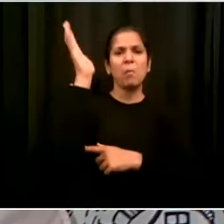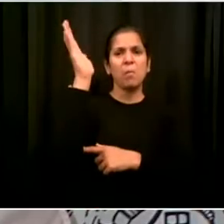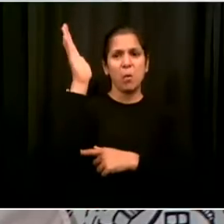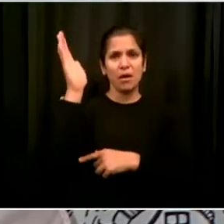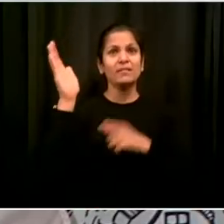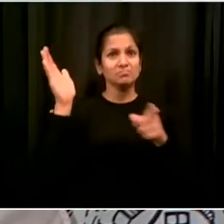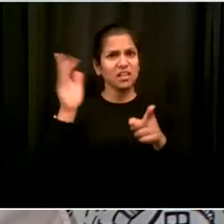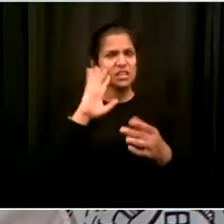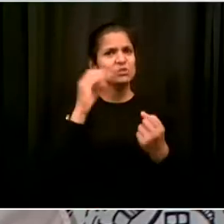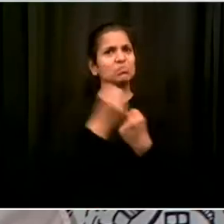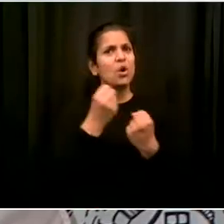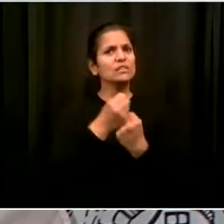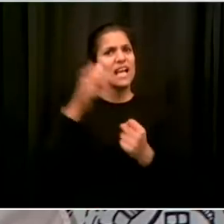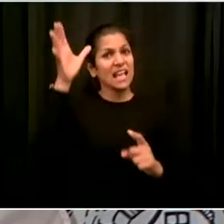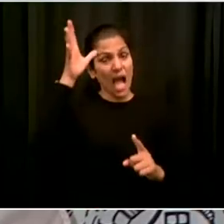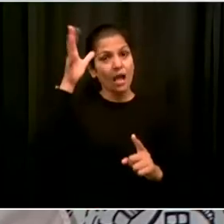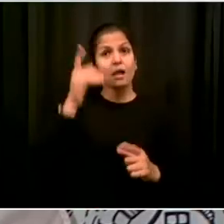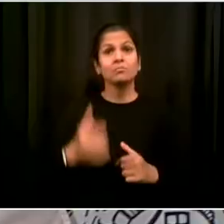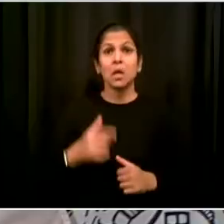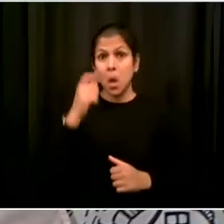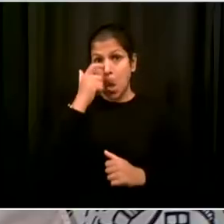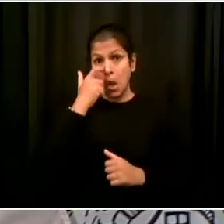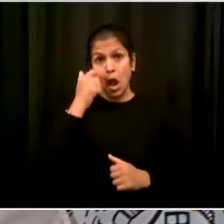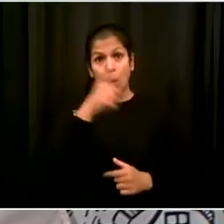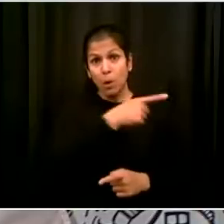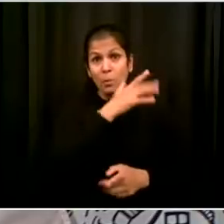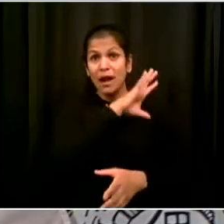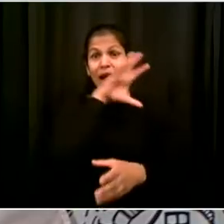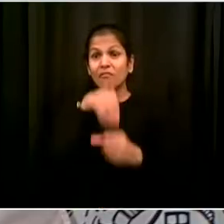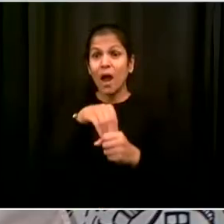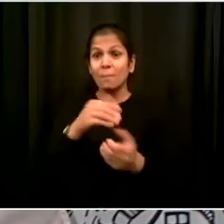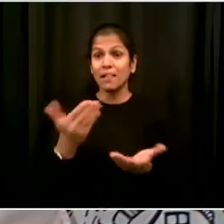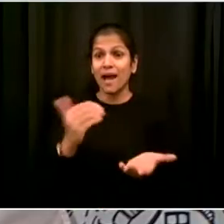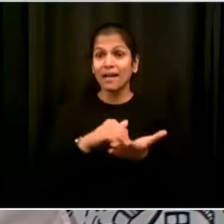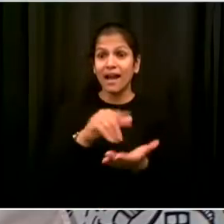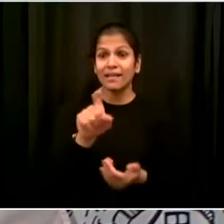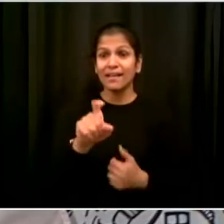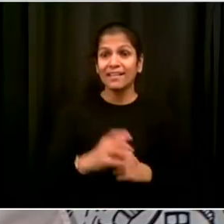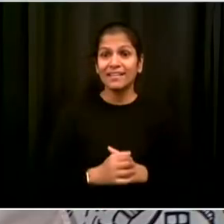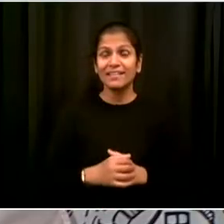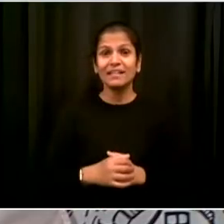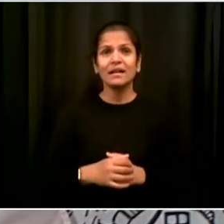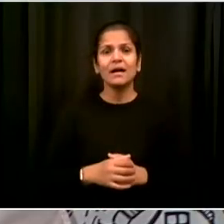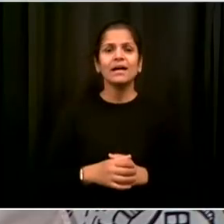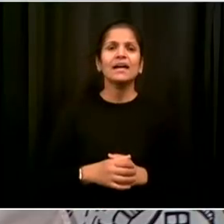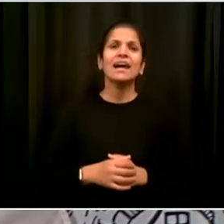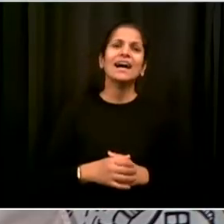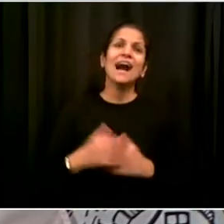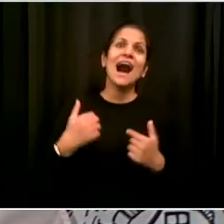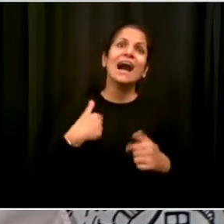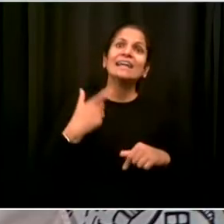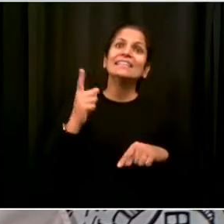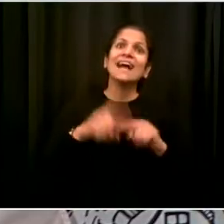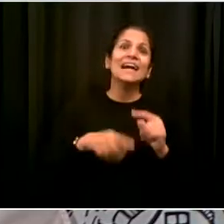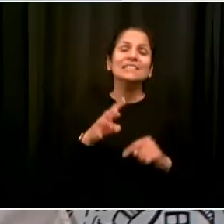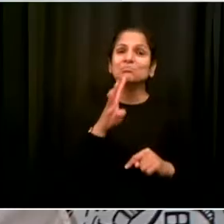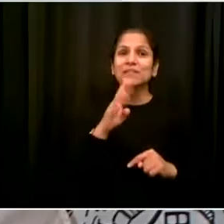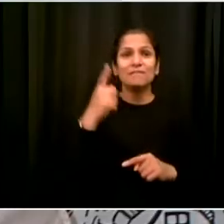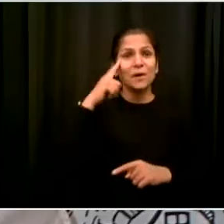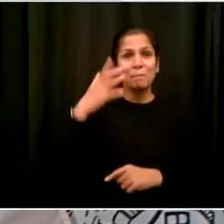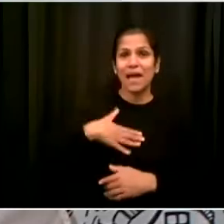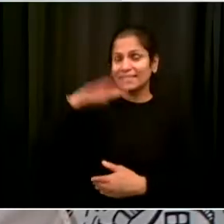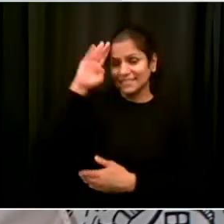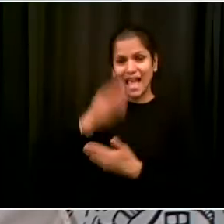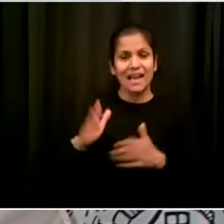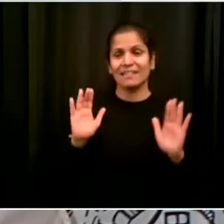certainly, Dante's a really thoughtful young man. And if he wants to get involved, I would welcome it. I